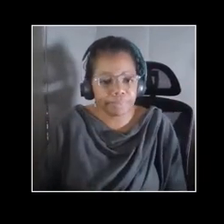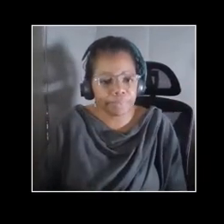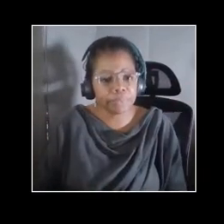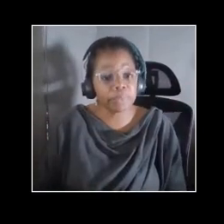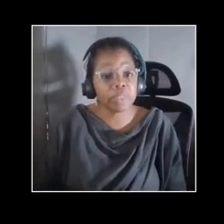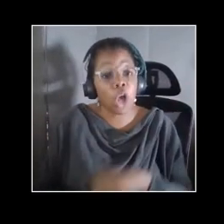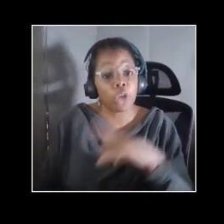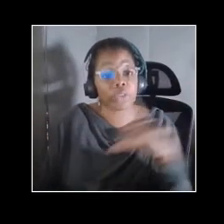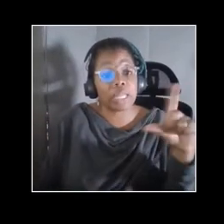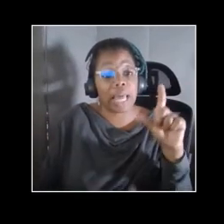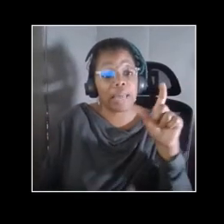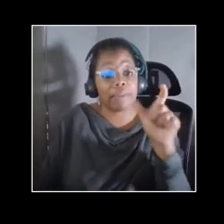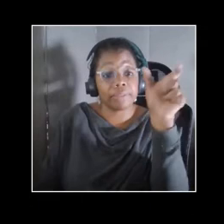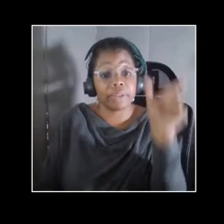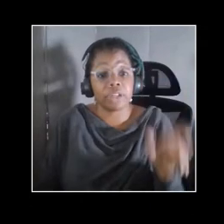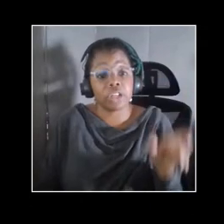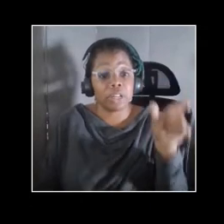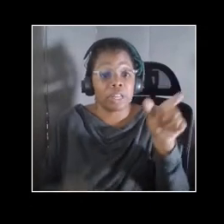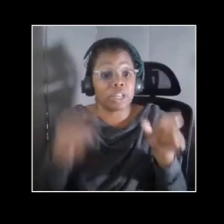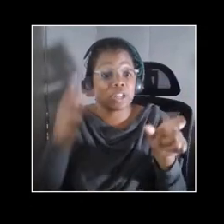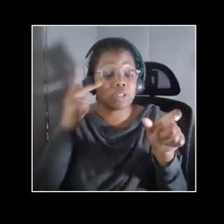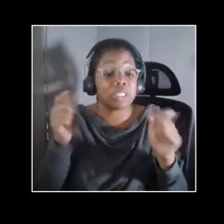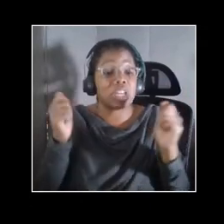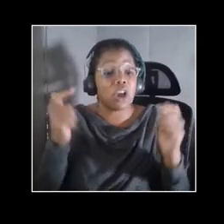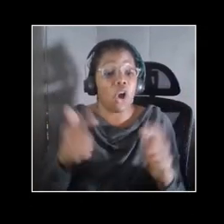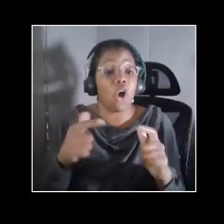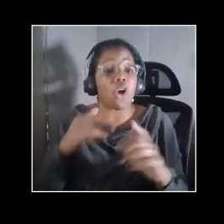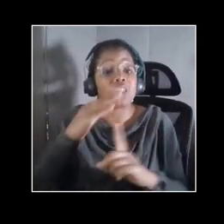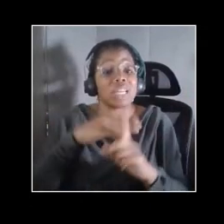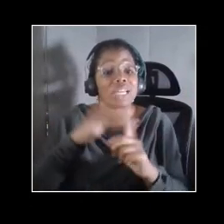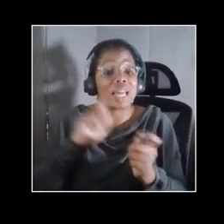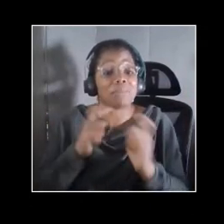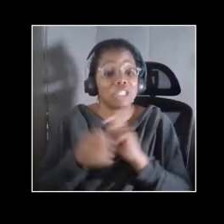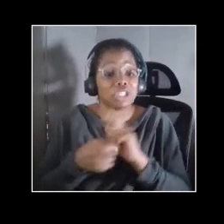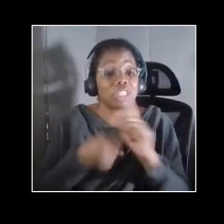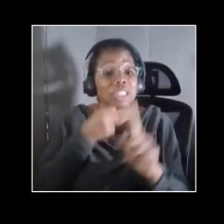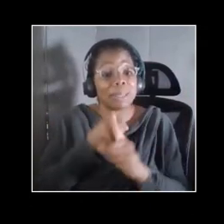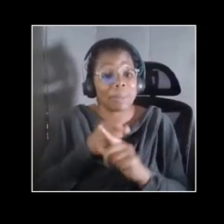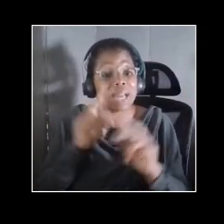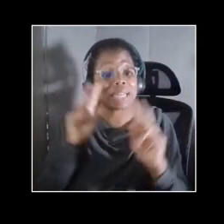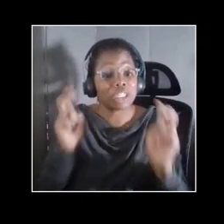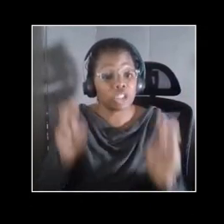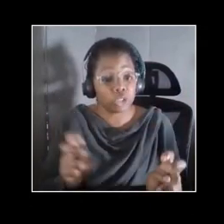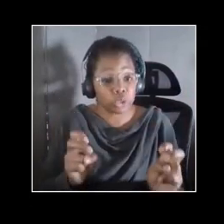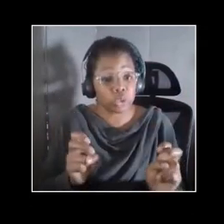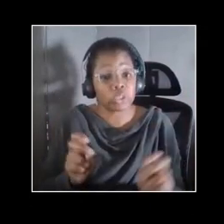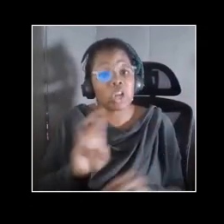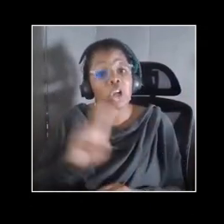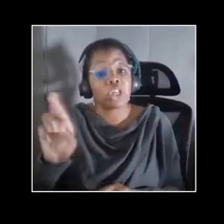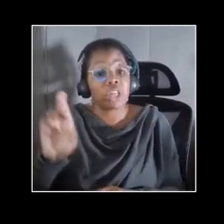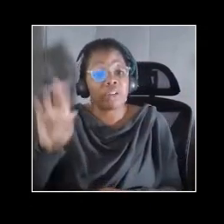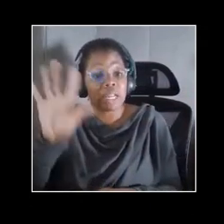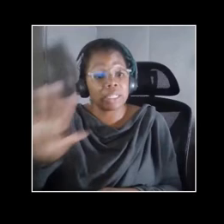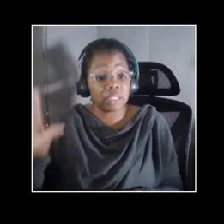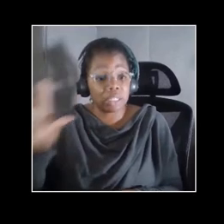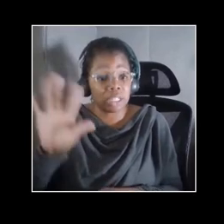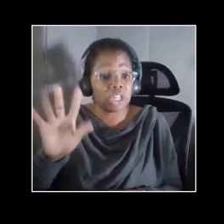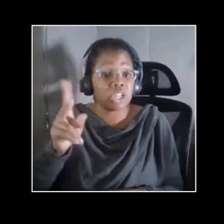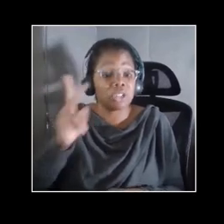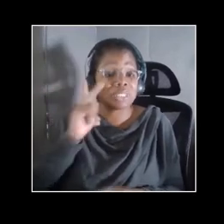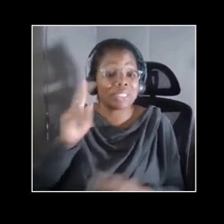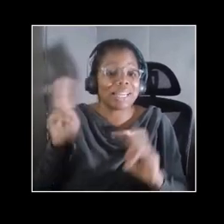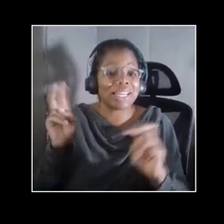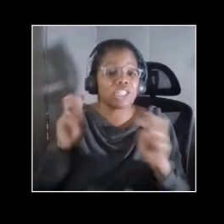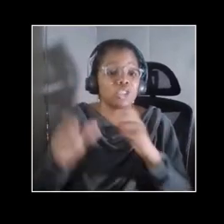the left, you'll see all of the climate change impacts and issues that we studied. And then on the right, you'll see what is called an issue